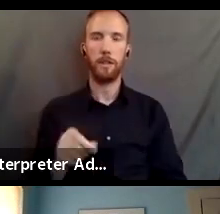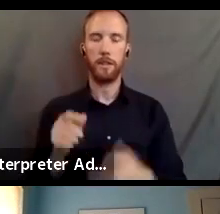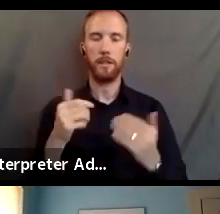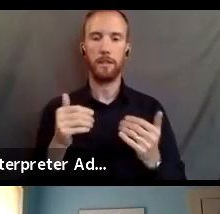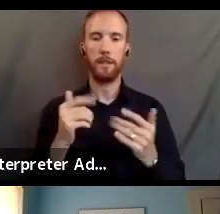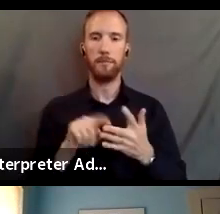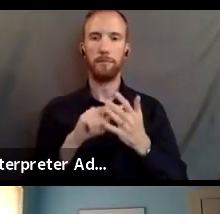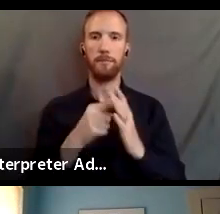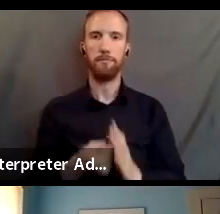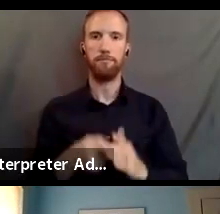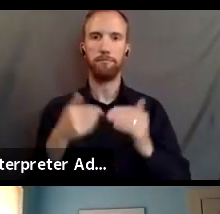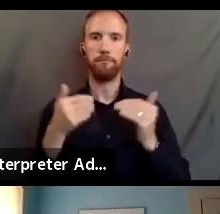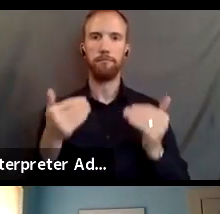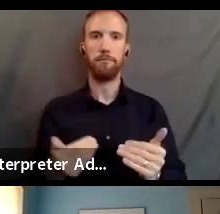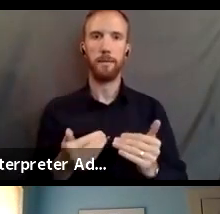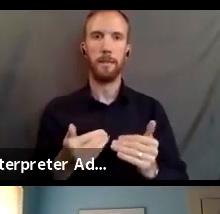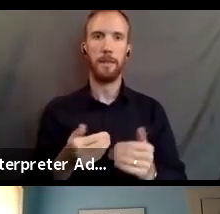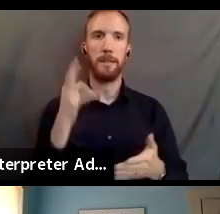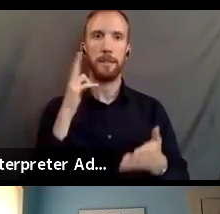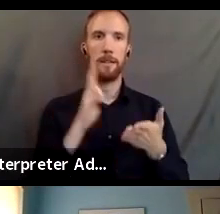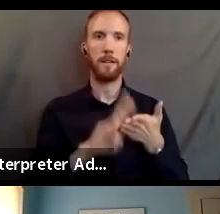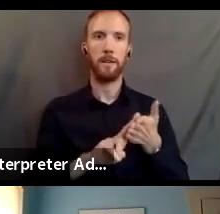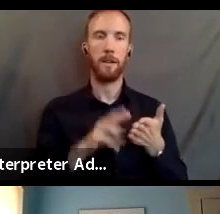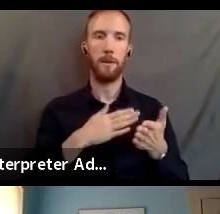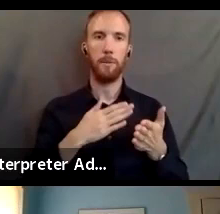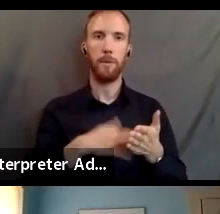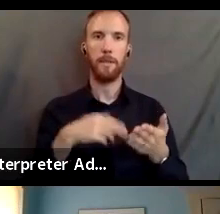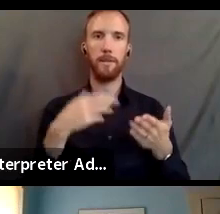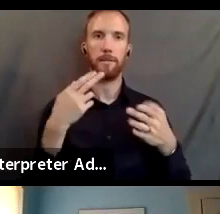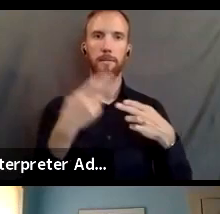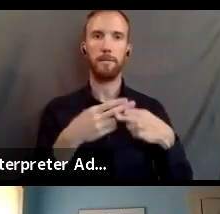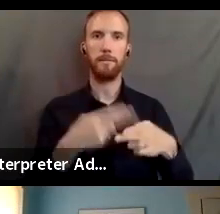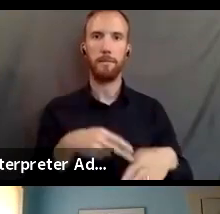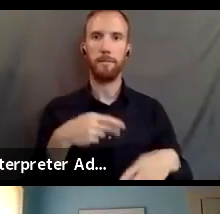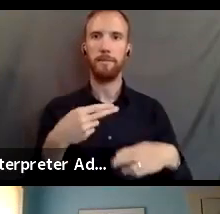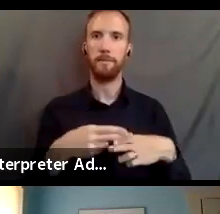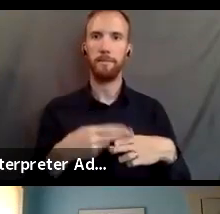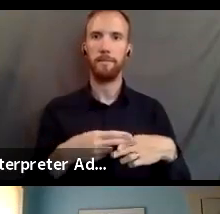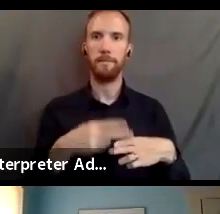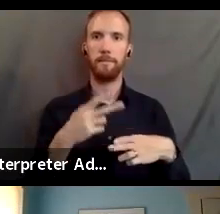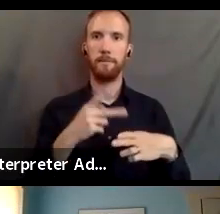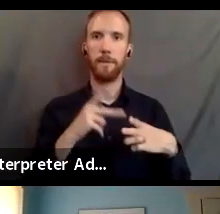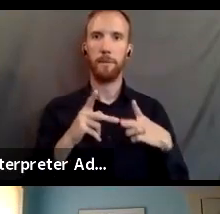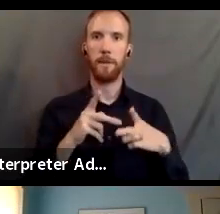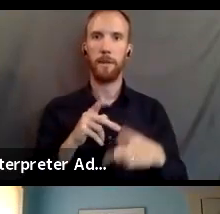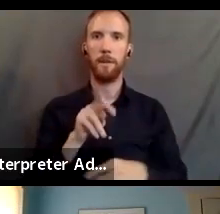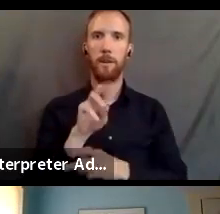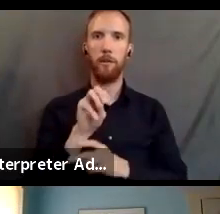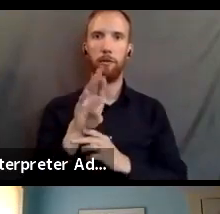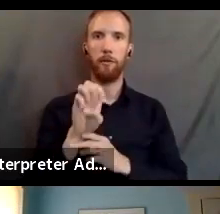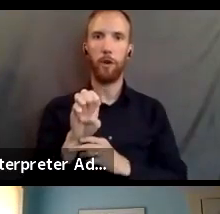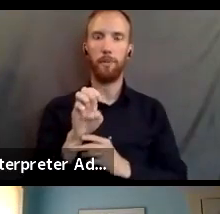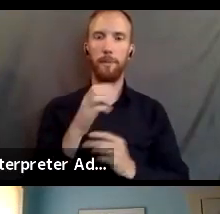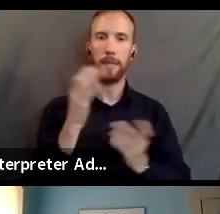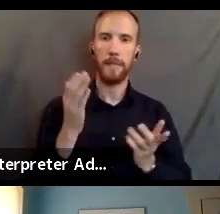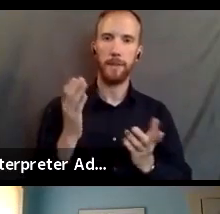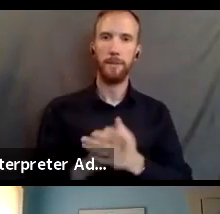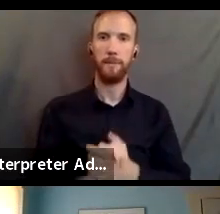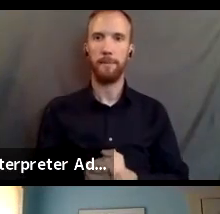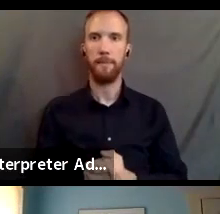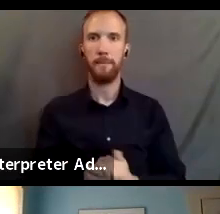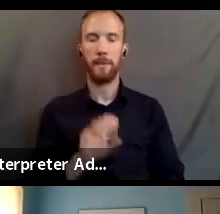order madam secretary please call the room thank you mr president member rome here